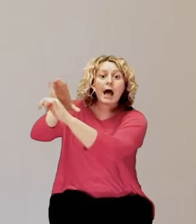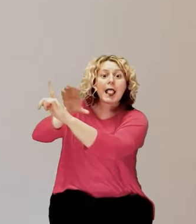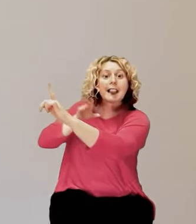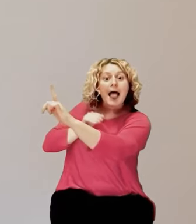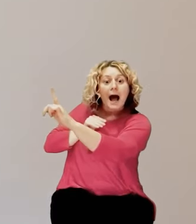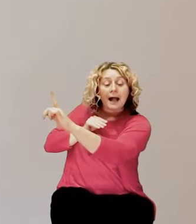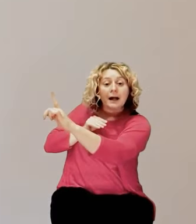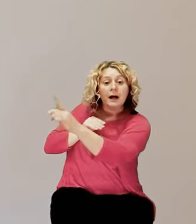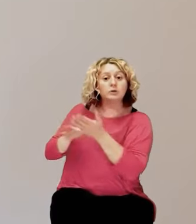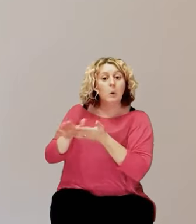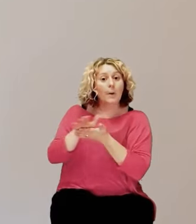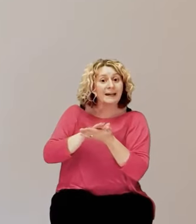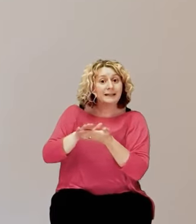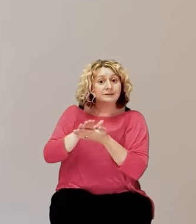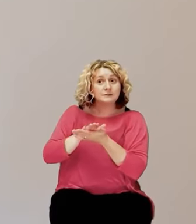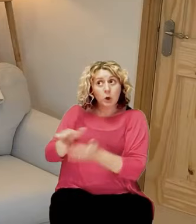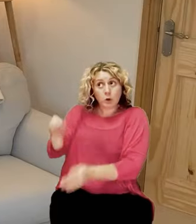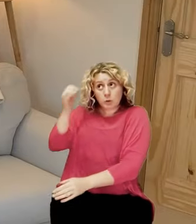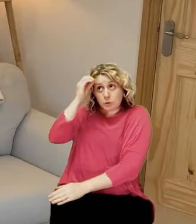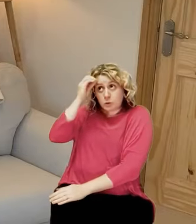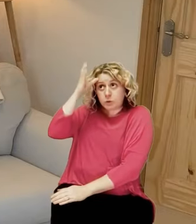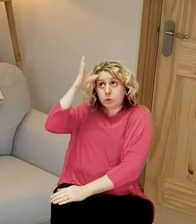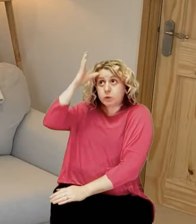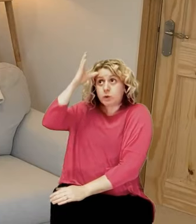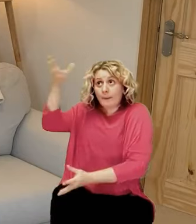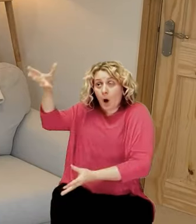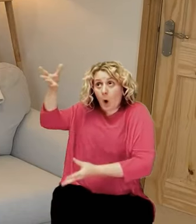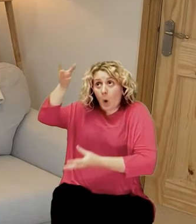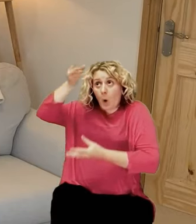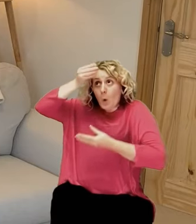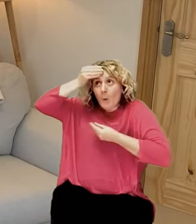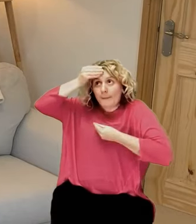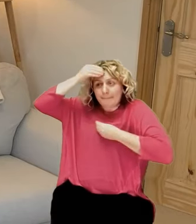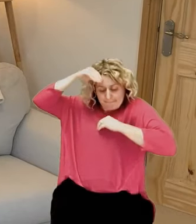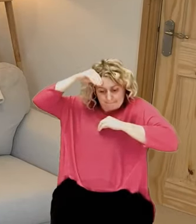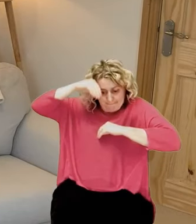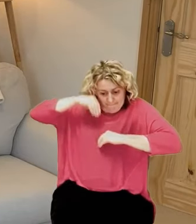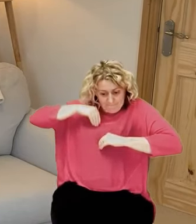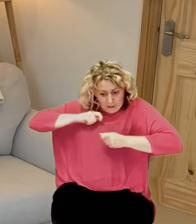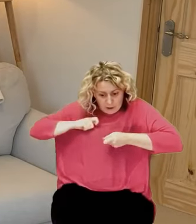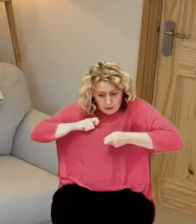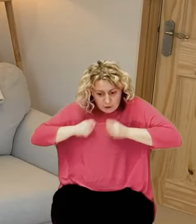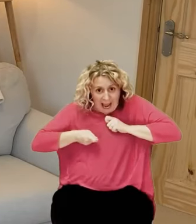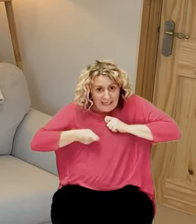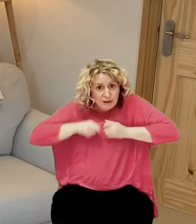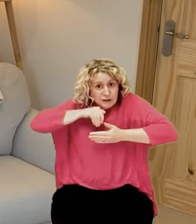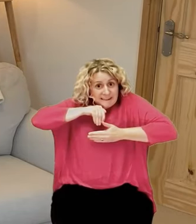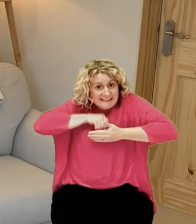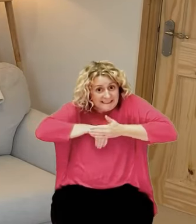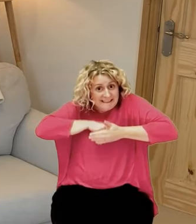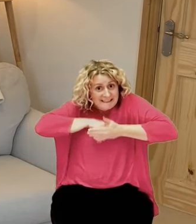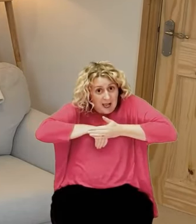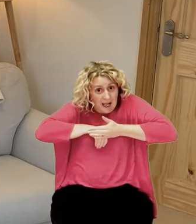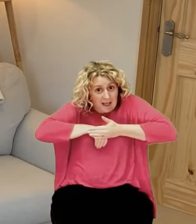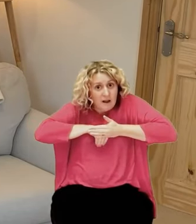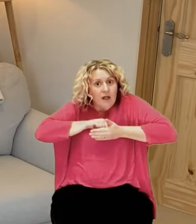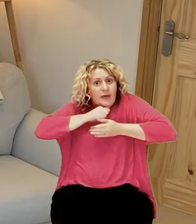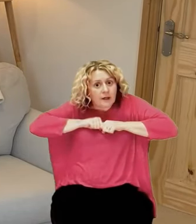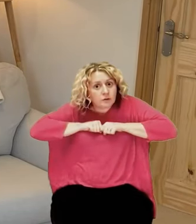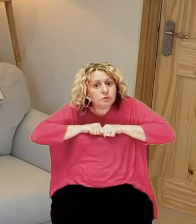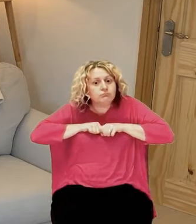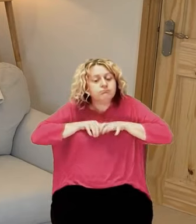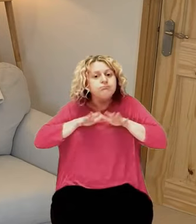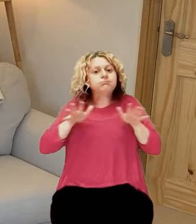the inside out? That's what we're going to spend the rest of the time looking at. As Titus is